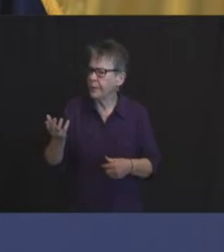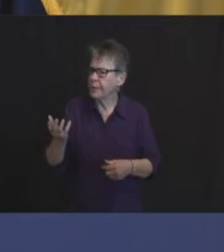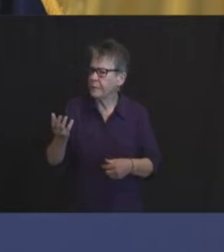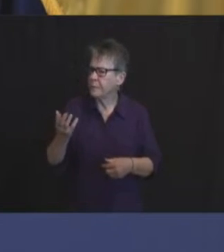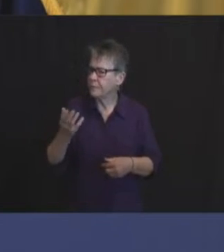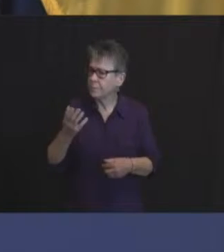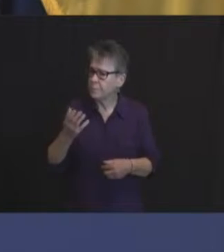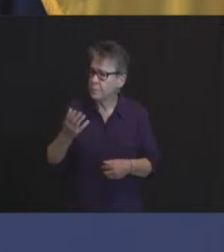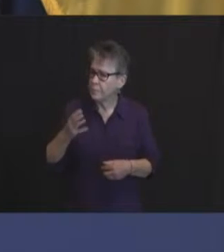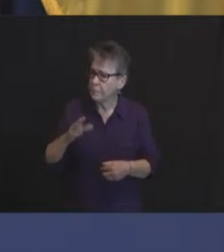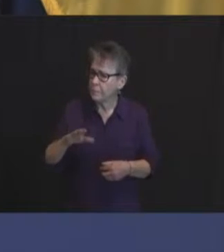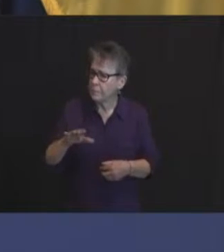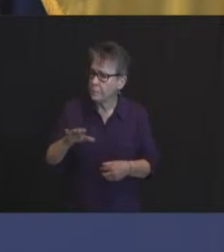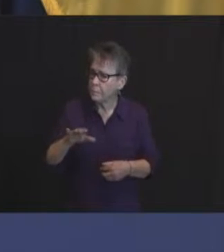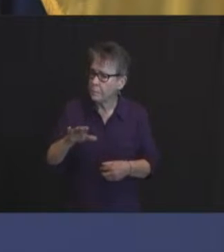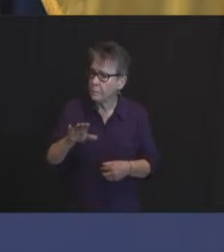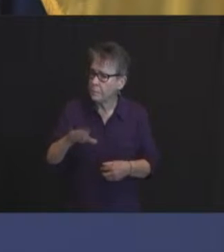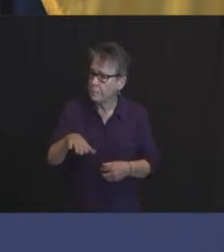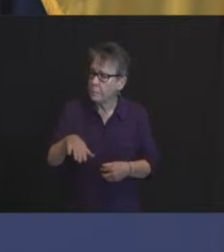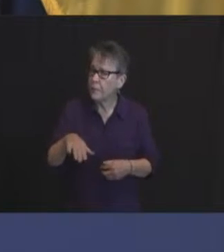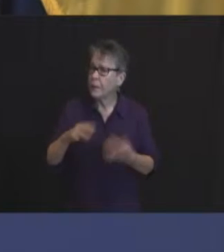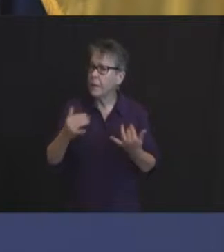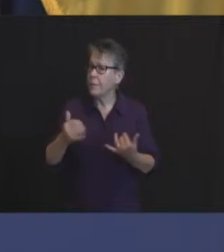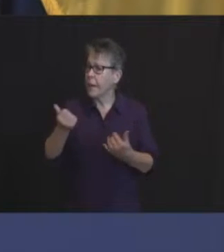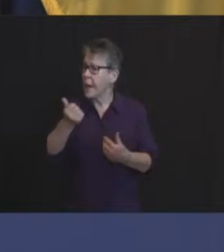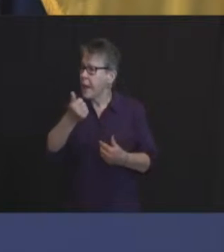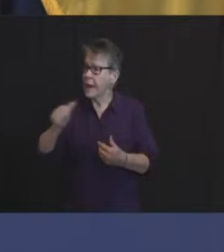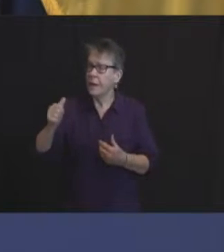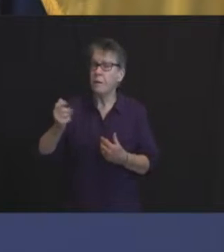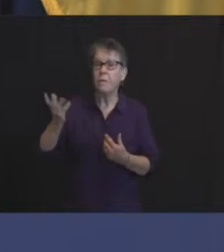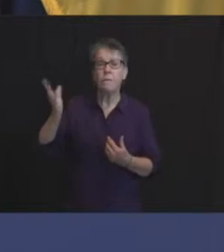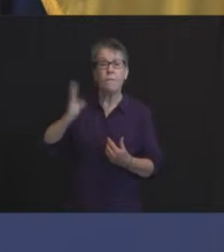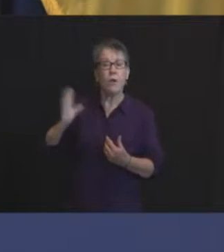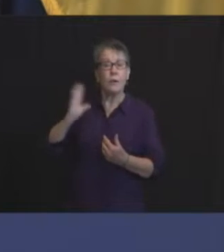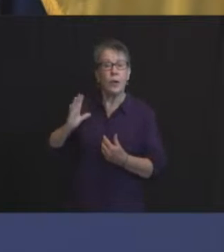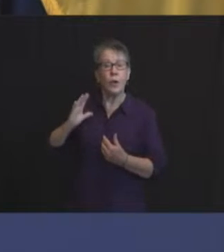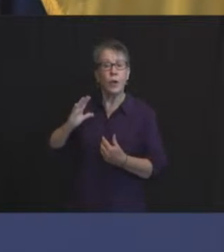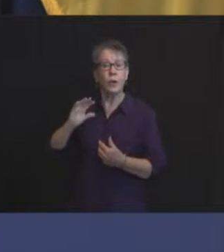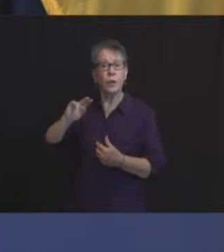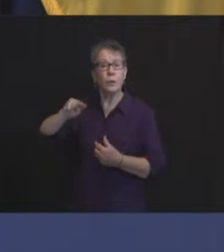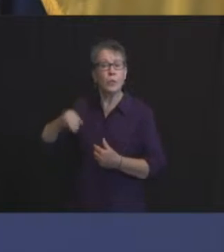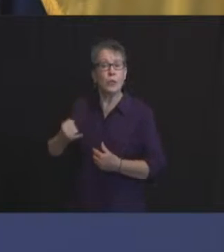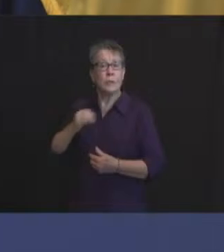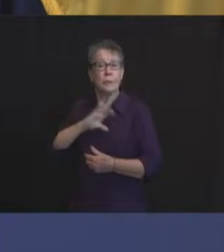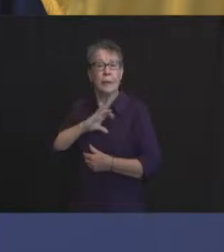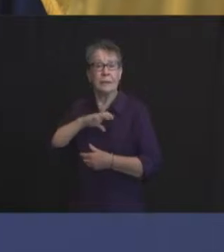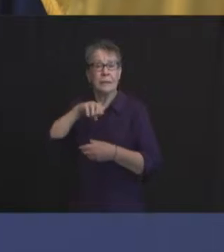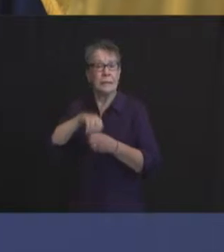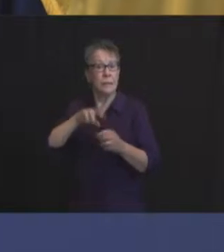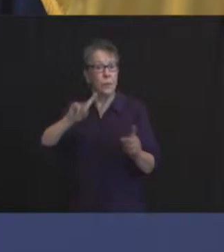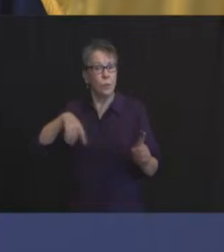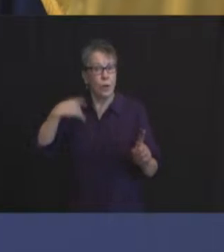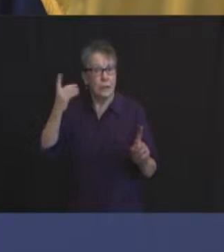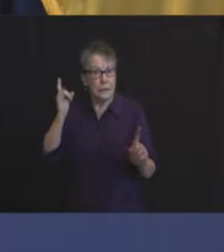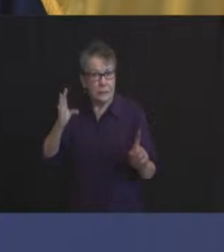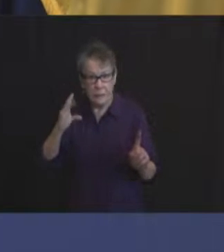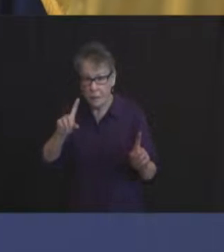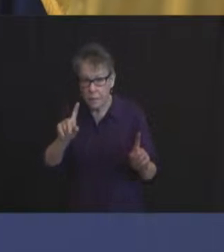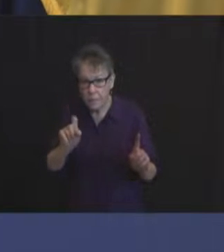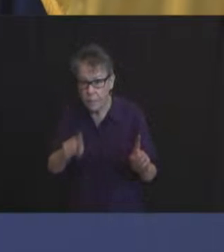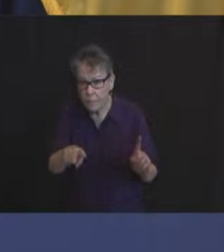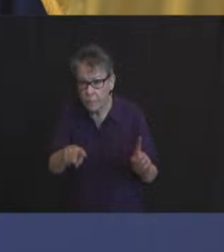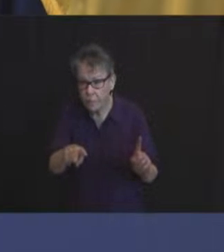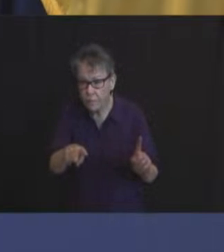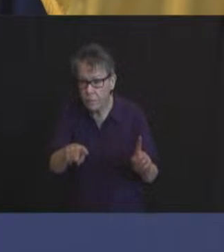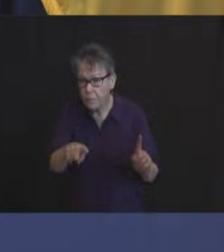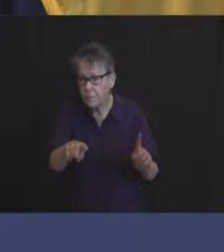that? And lastly, I want to ask about the preparations for the 17th. Obviously, you say you're ready, some barricades are up,